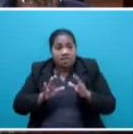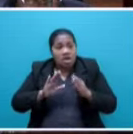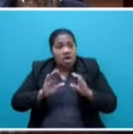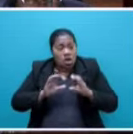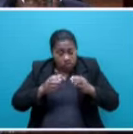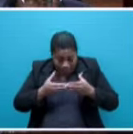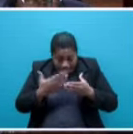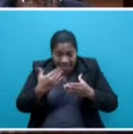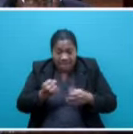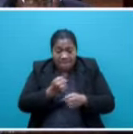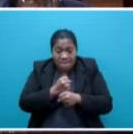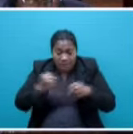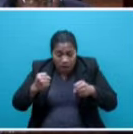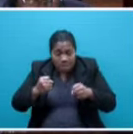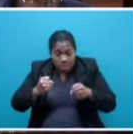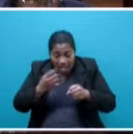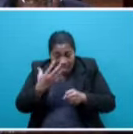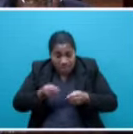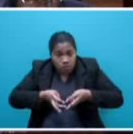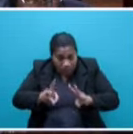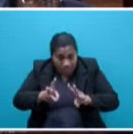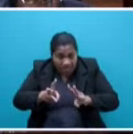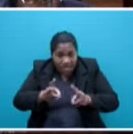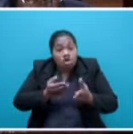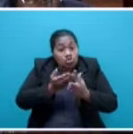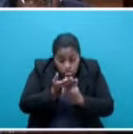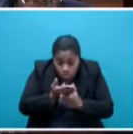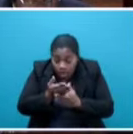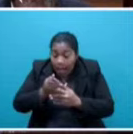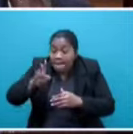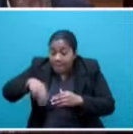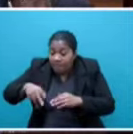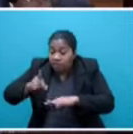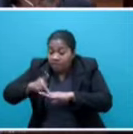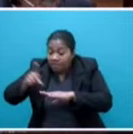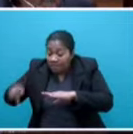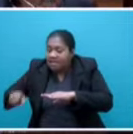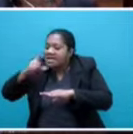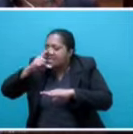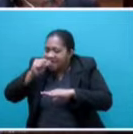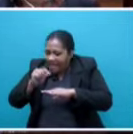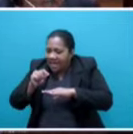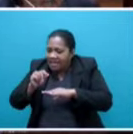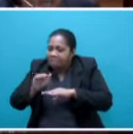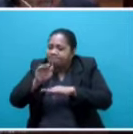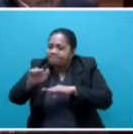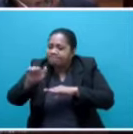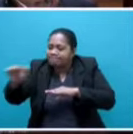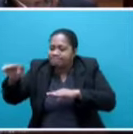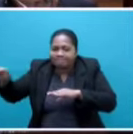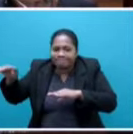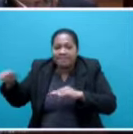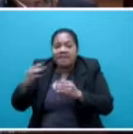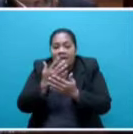mechanisms through which the members of Parliament actually are able to reach out to members of the public. They are powerful mechanisms